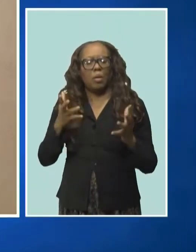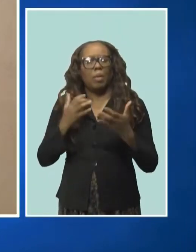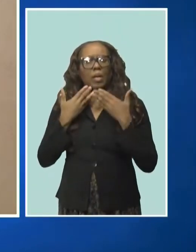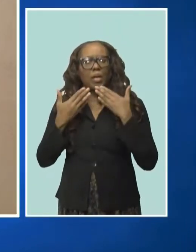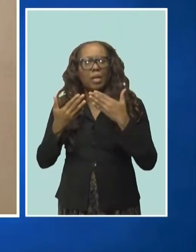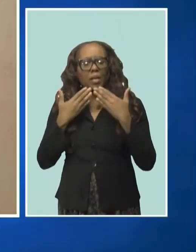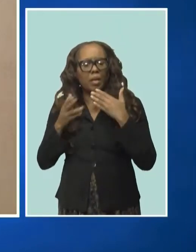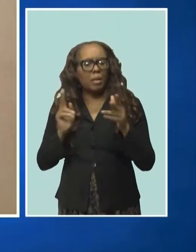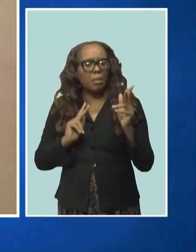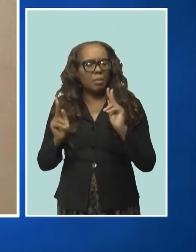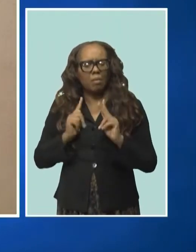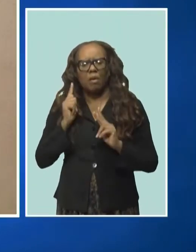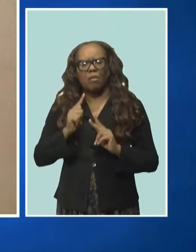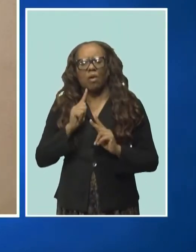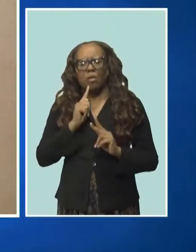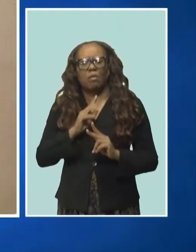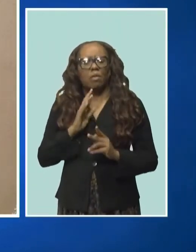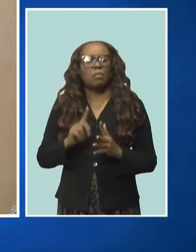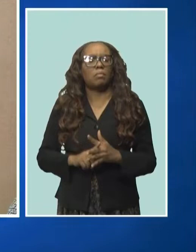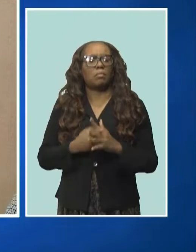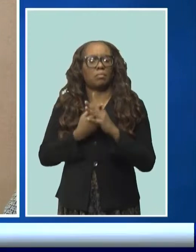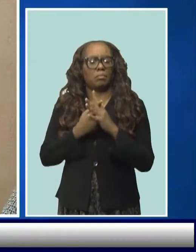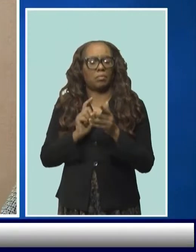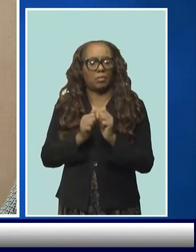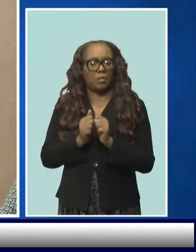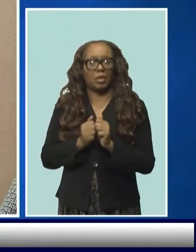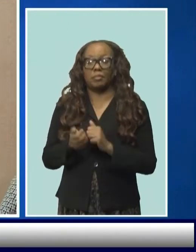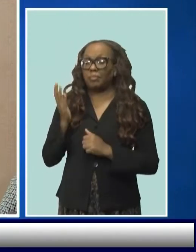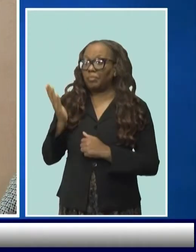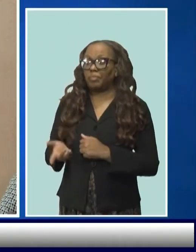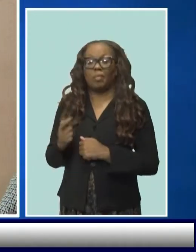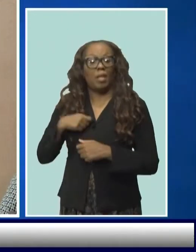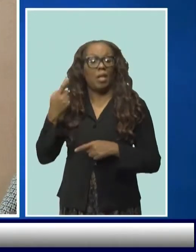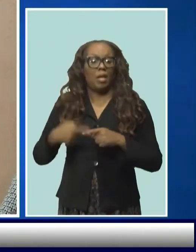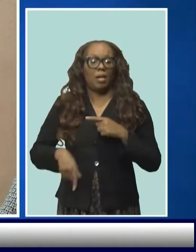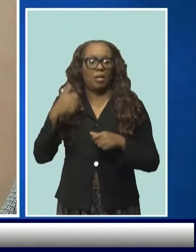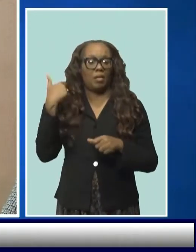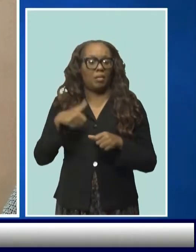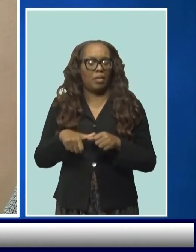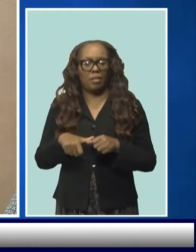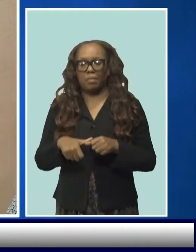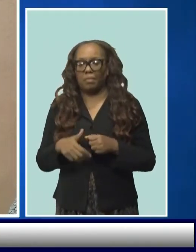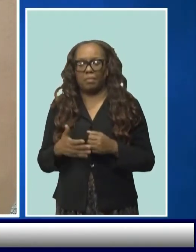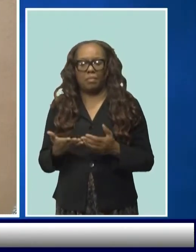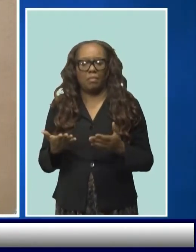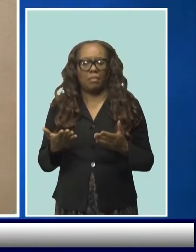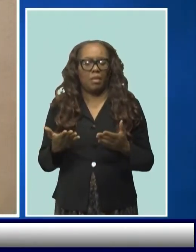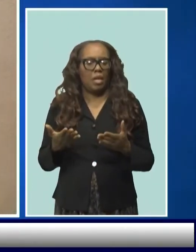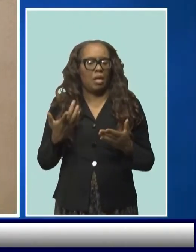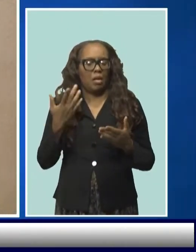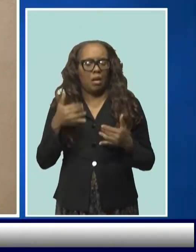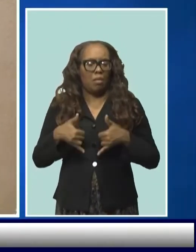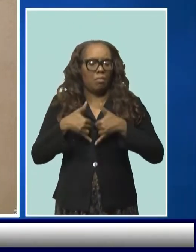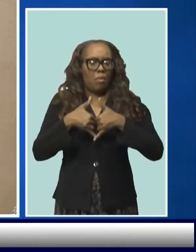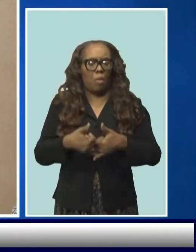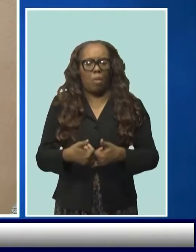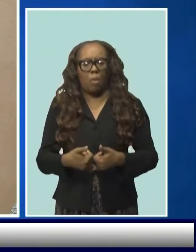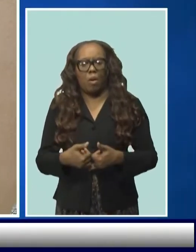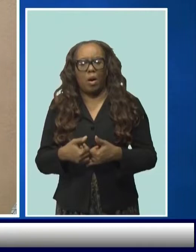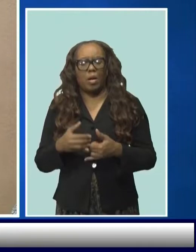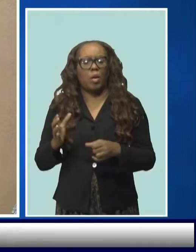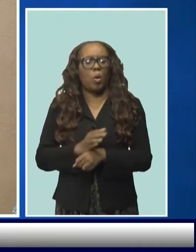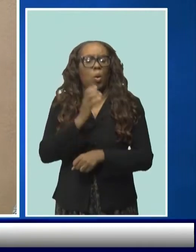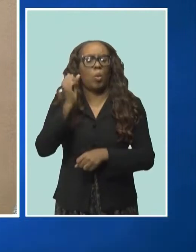I can't recall ever in St. Joseph having a bounty of $10,000 for a cash prize. And that speaks